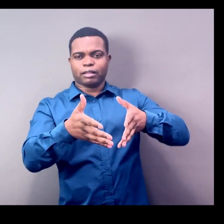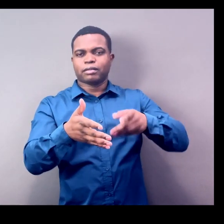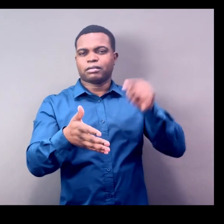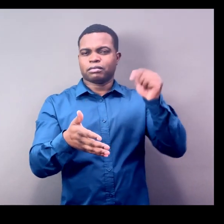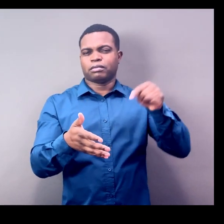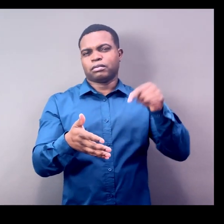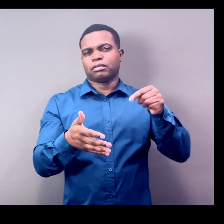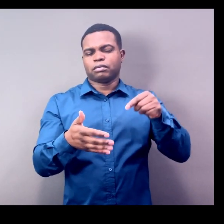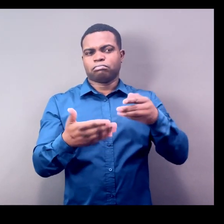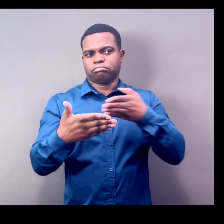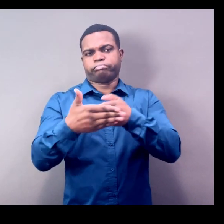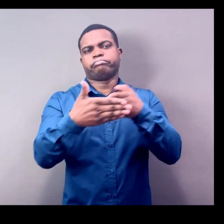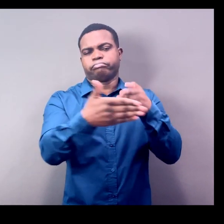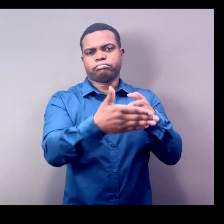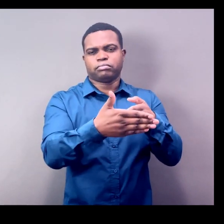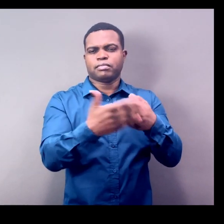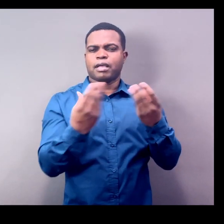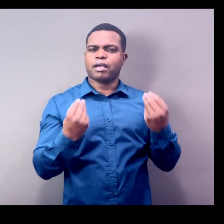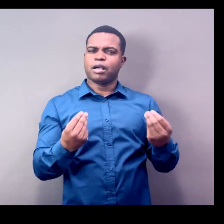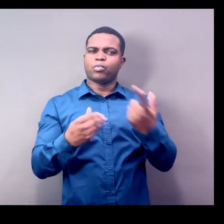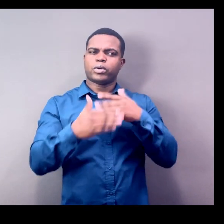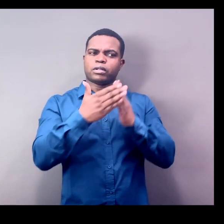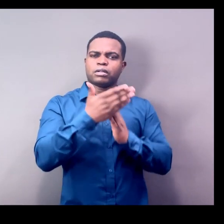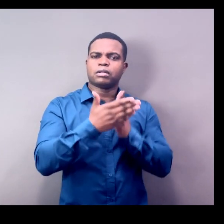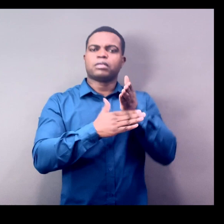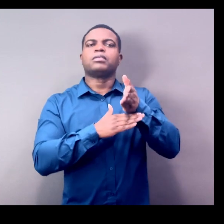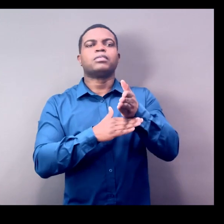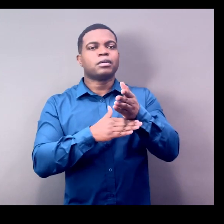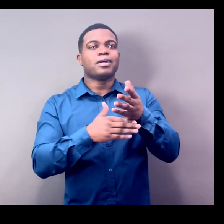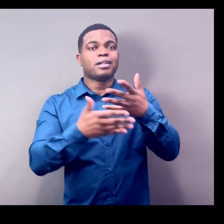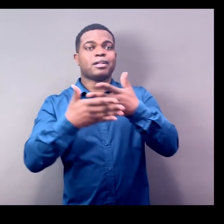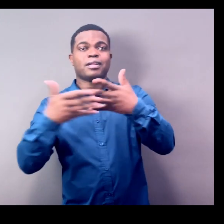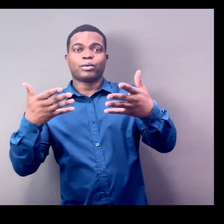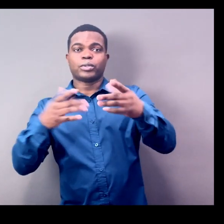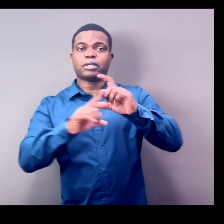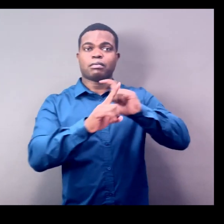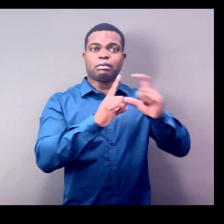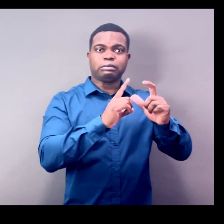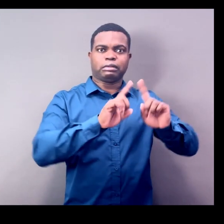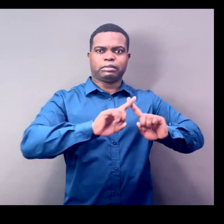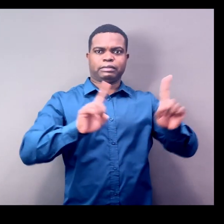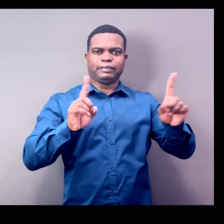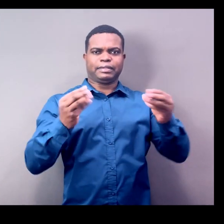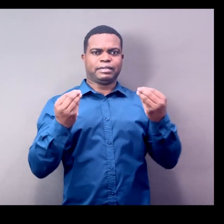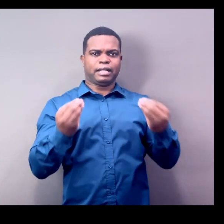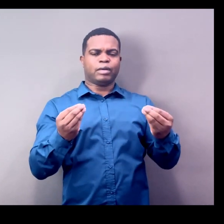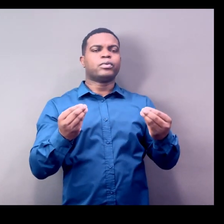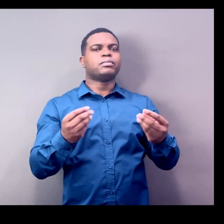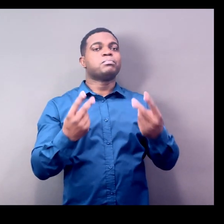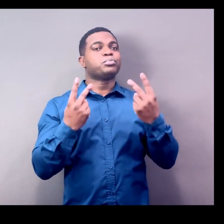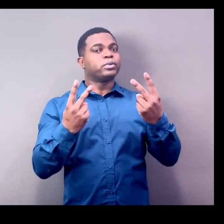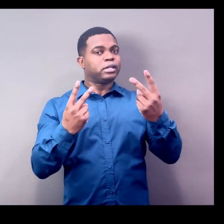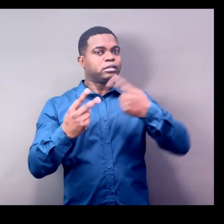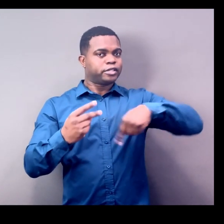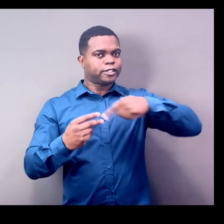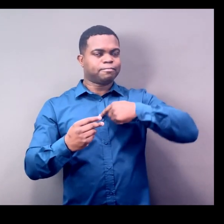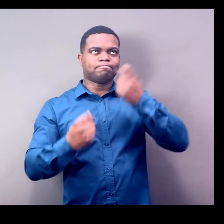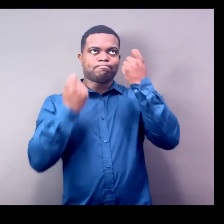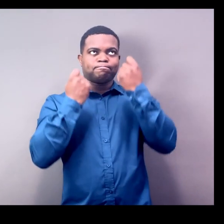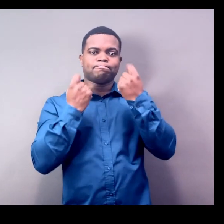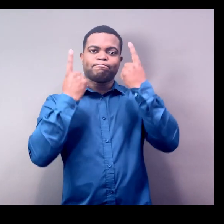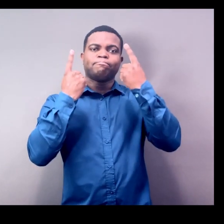to overcome these barriers. For example, language and cultural differences. You have to understand that diversity